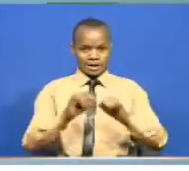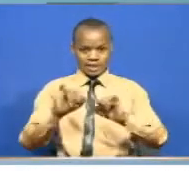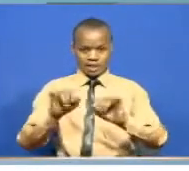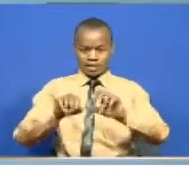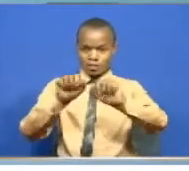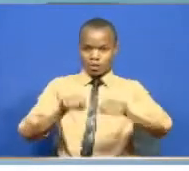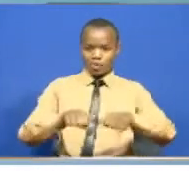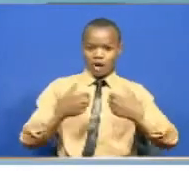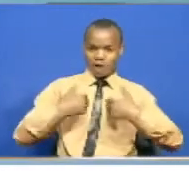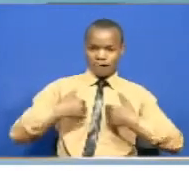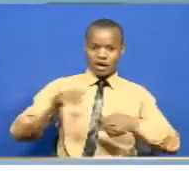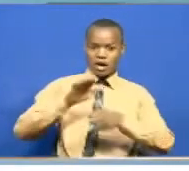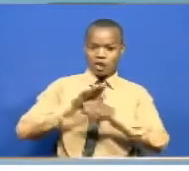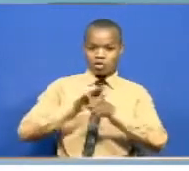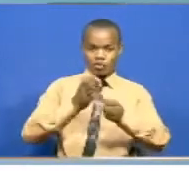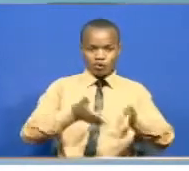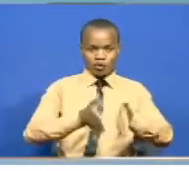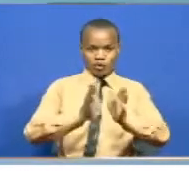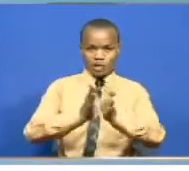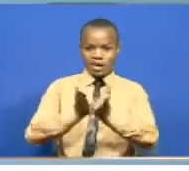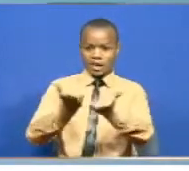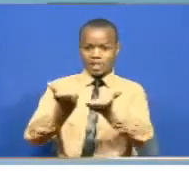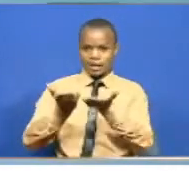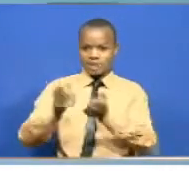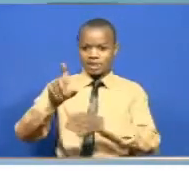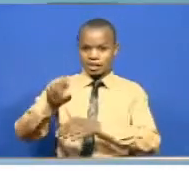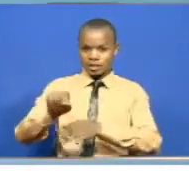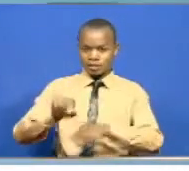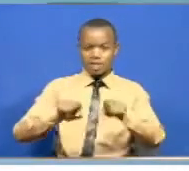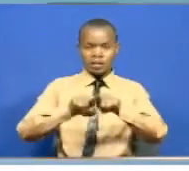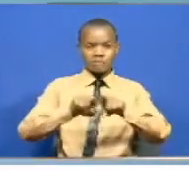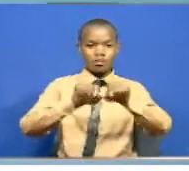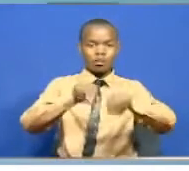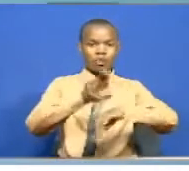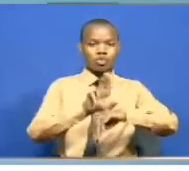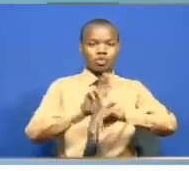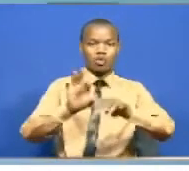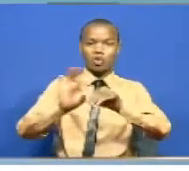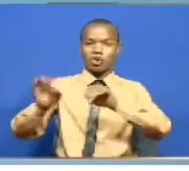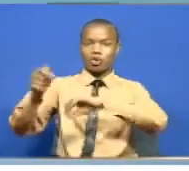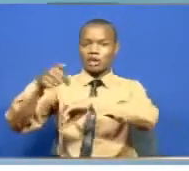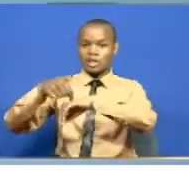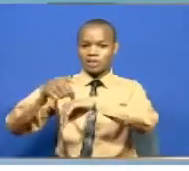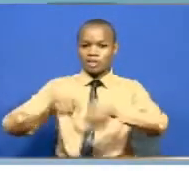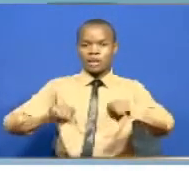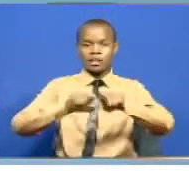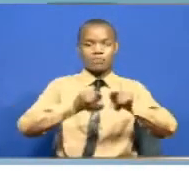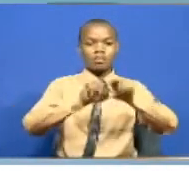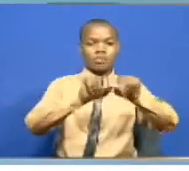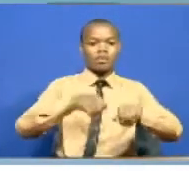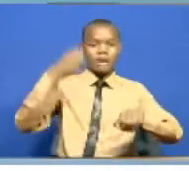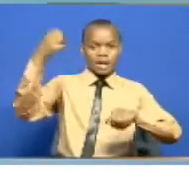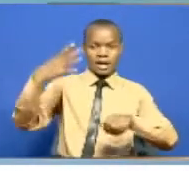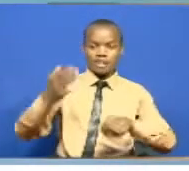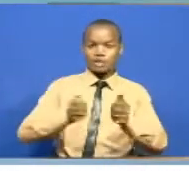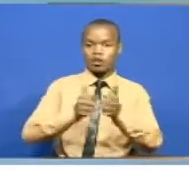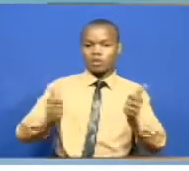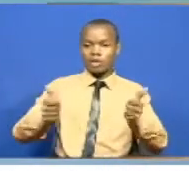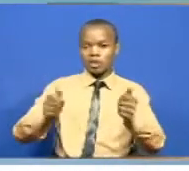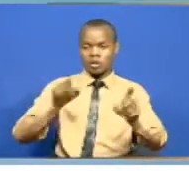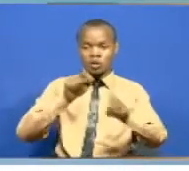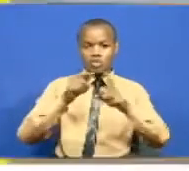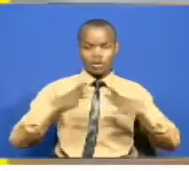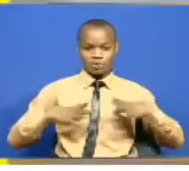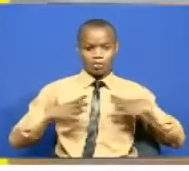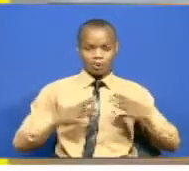a lot of various ways and means where affordable and long-lasting source of energies would be available to the people. And what options are